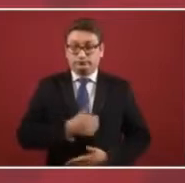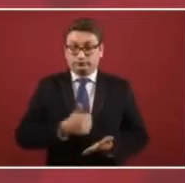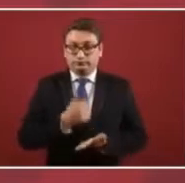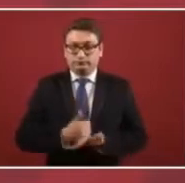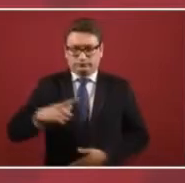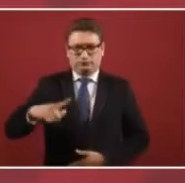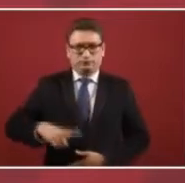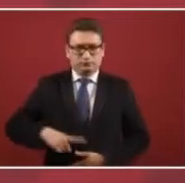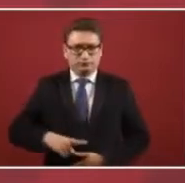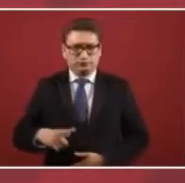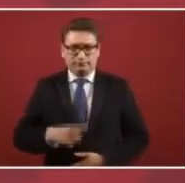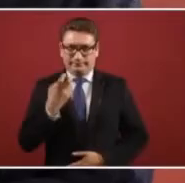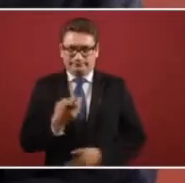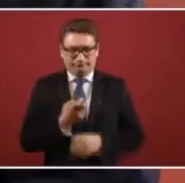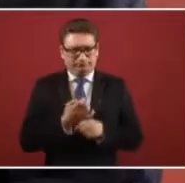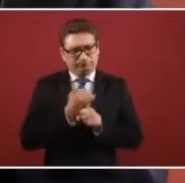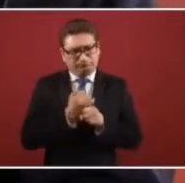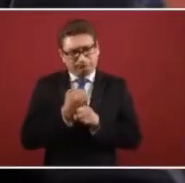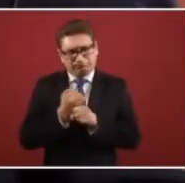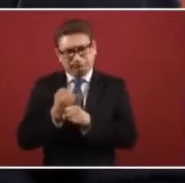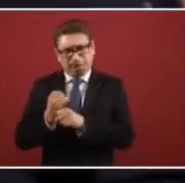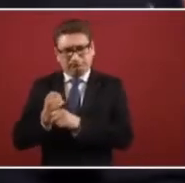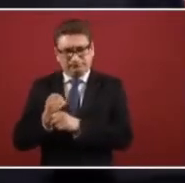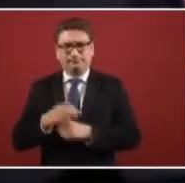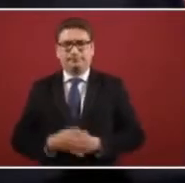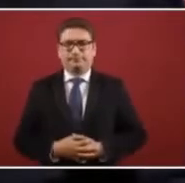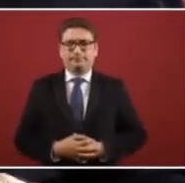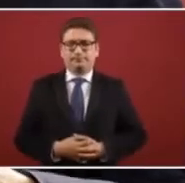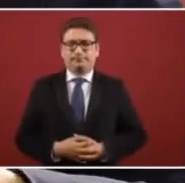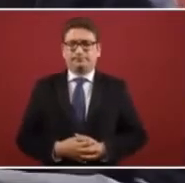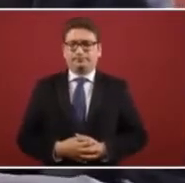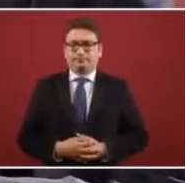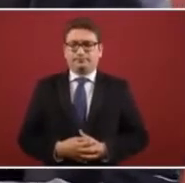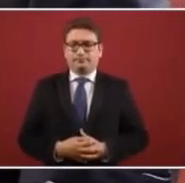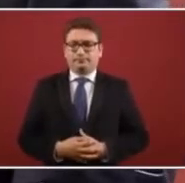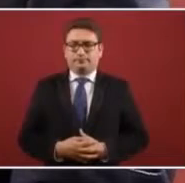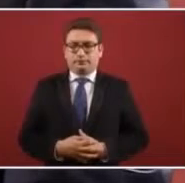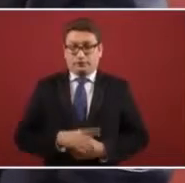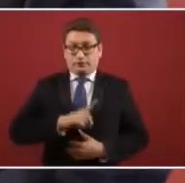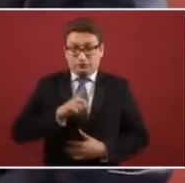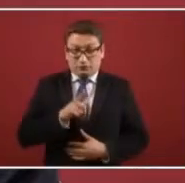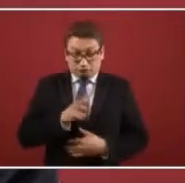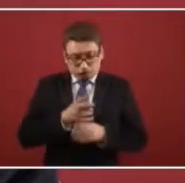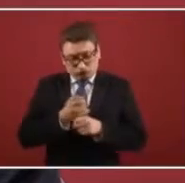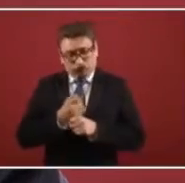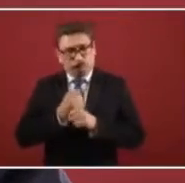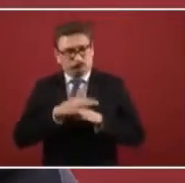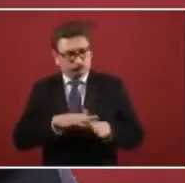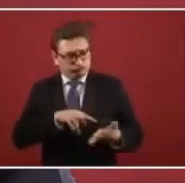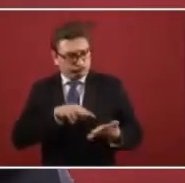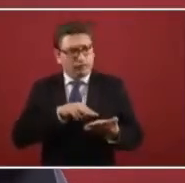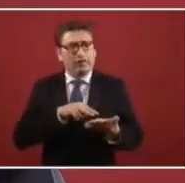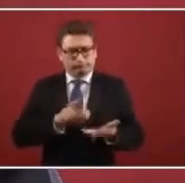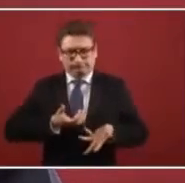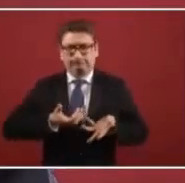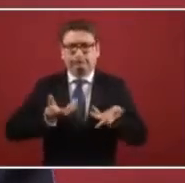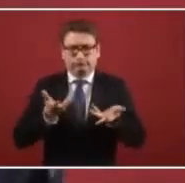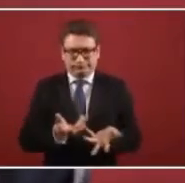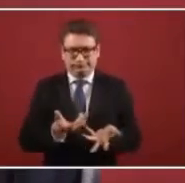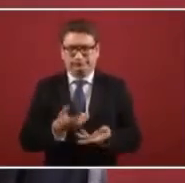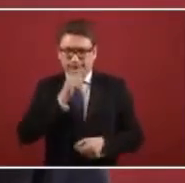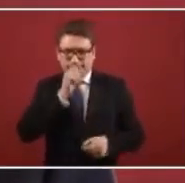In the city, there is. We're going to be doing an investigation, and we're going to act. But